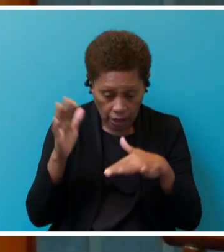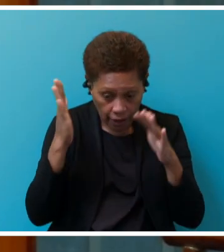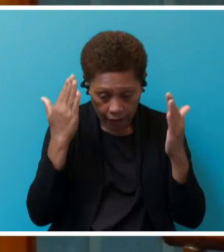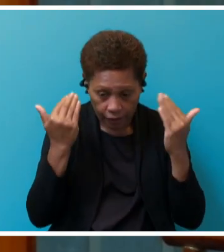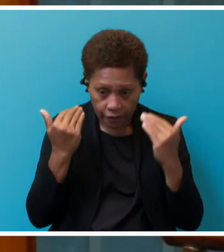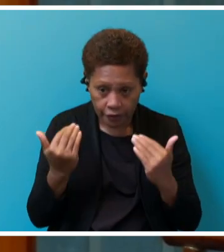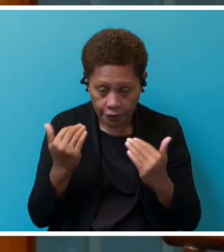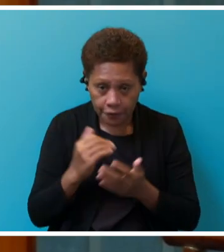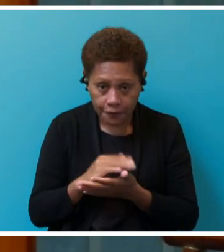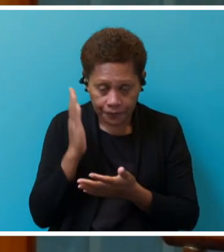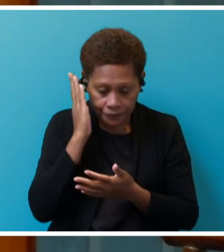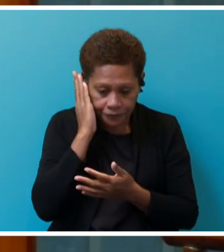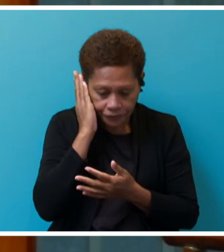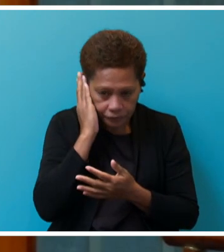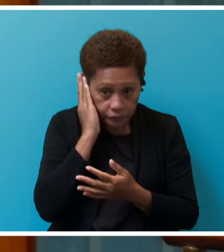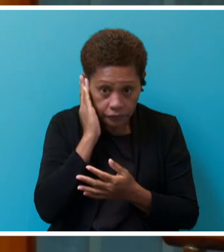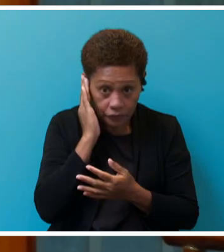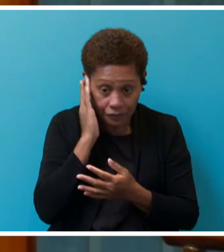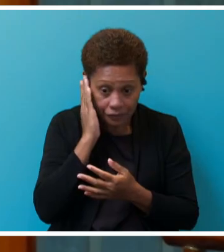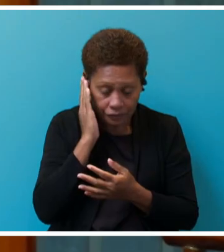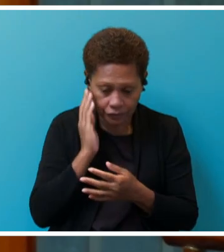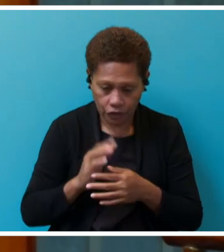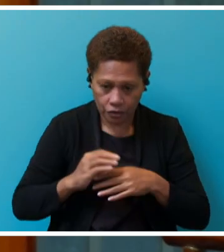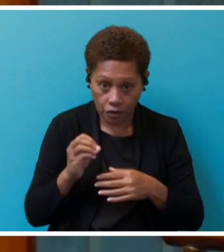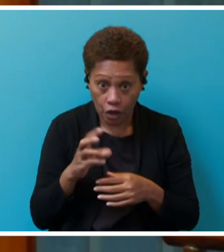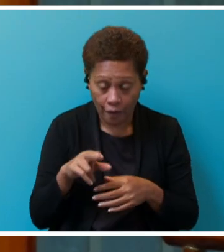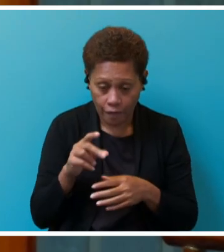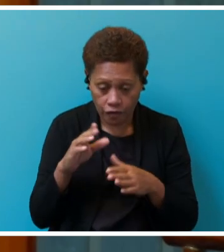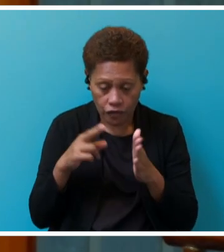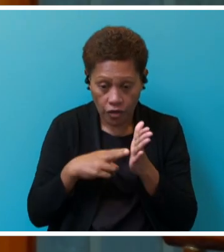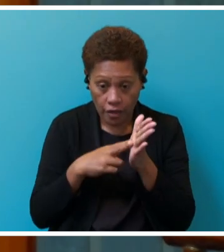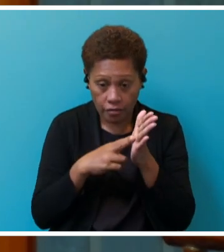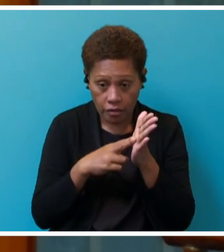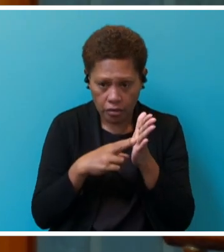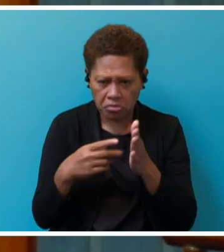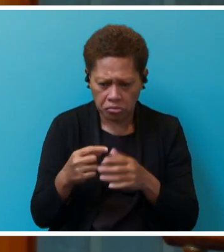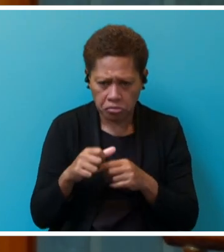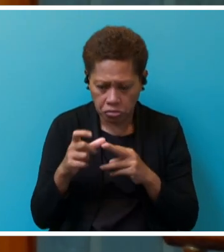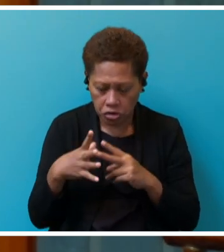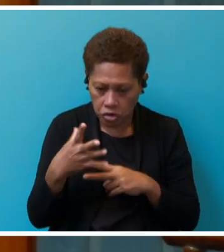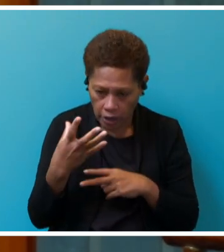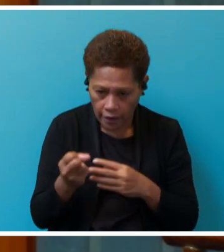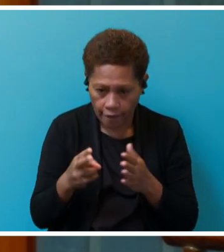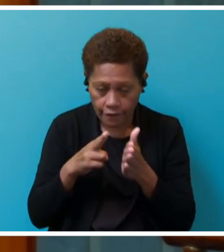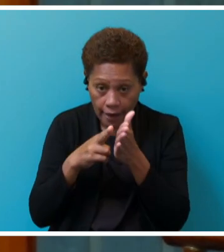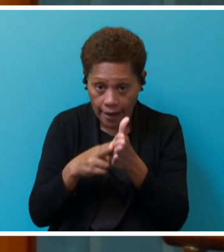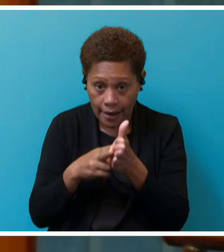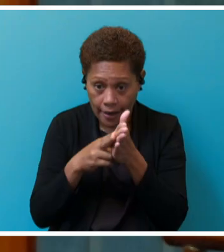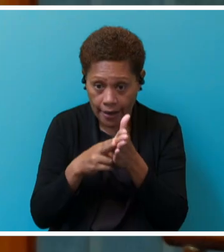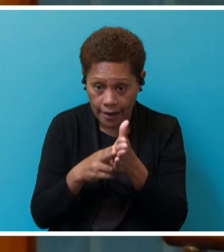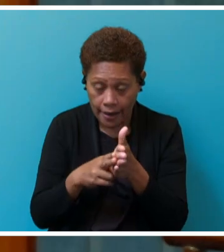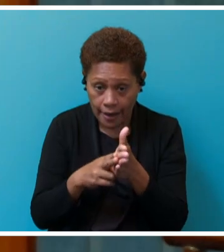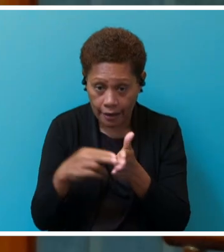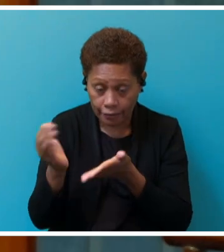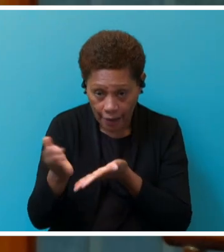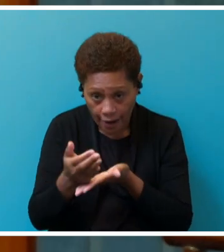complementing this northern initiative is a pilot horticulture project in Nandi, and this project focuses on introducing high-value